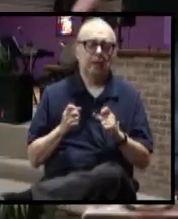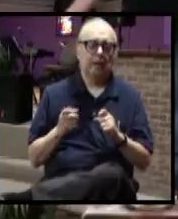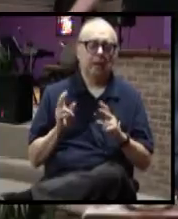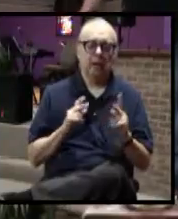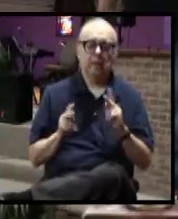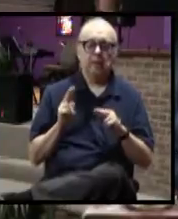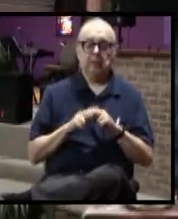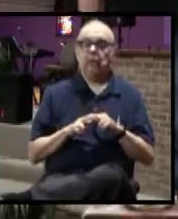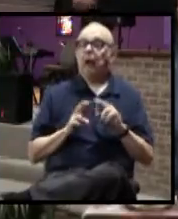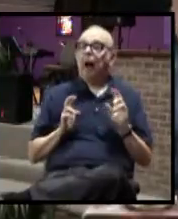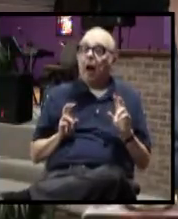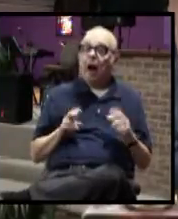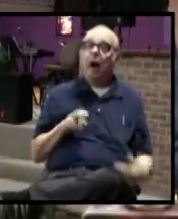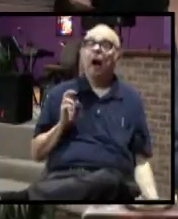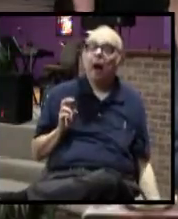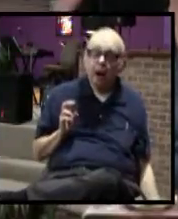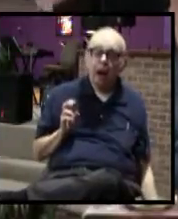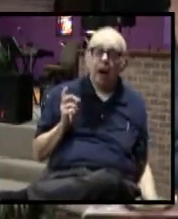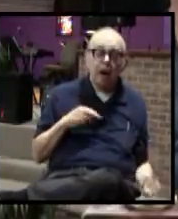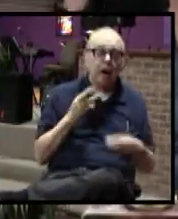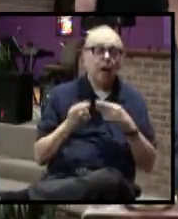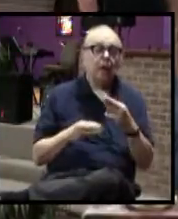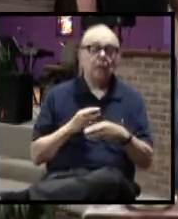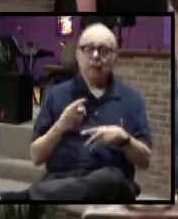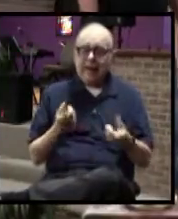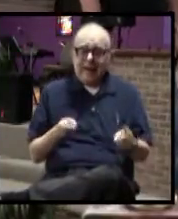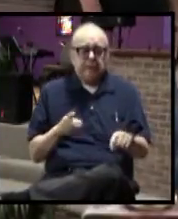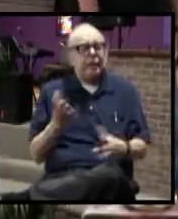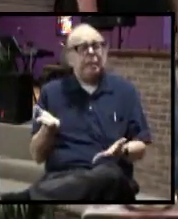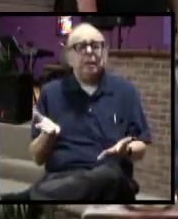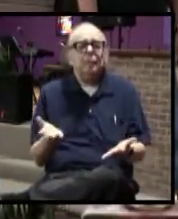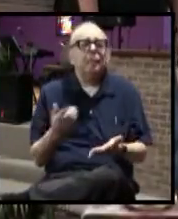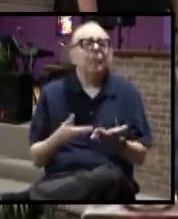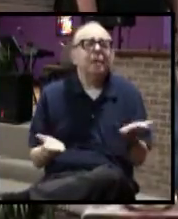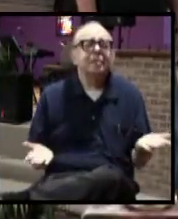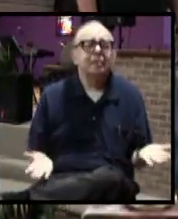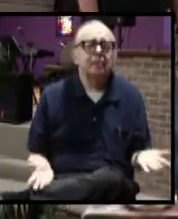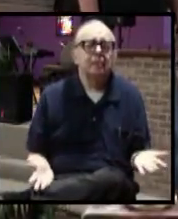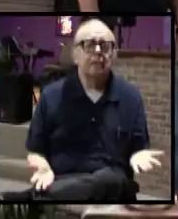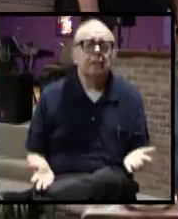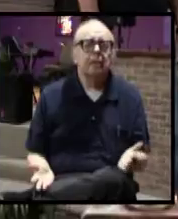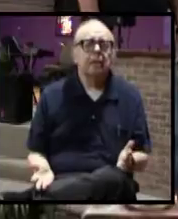And they're all sitting there taken back. What in the world happened to him?